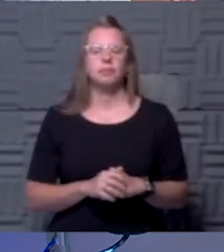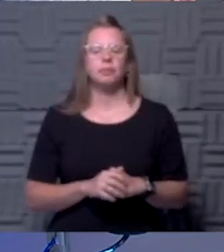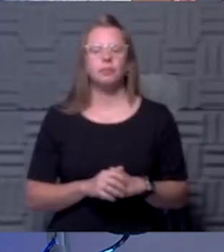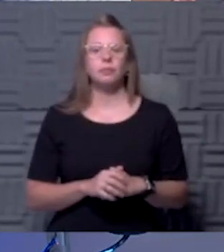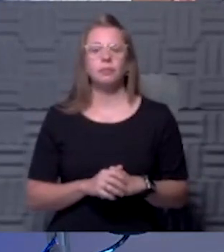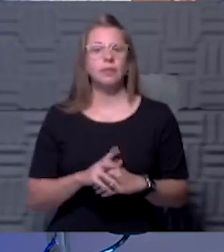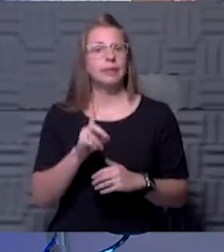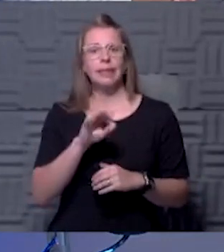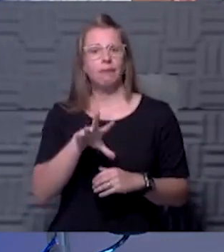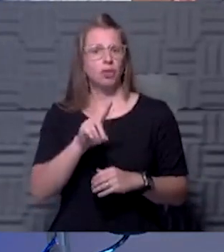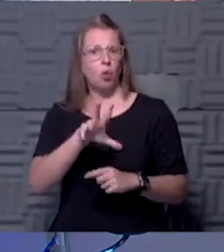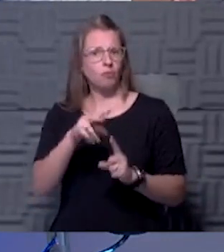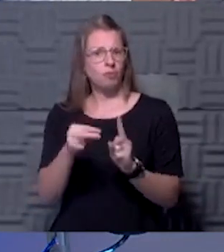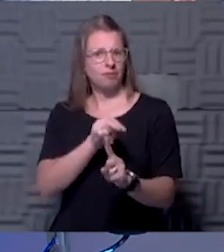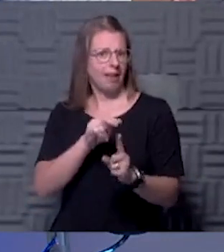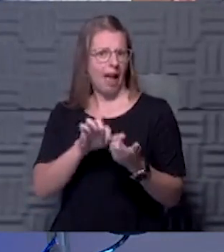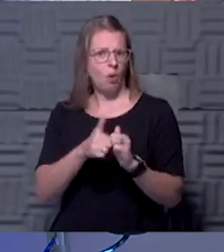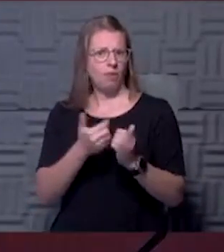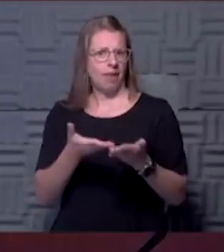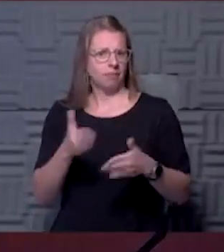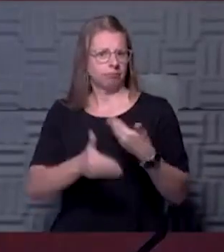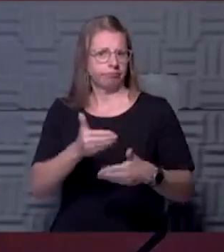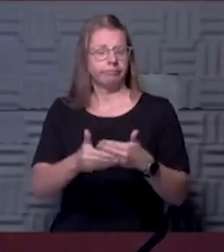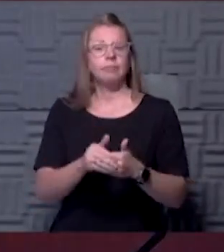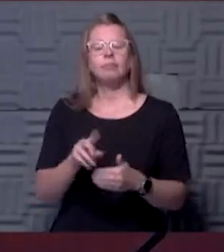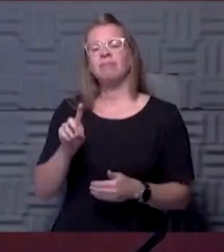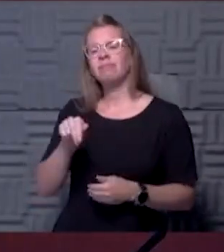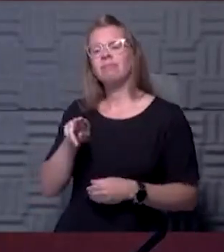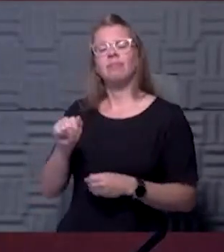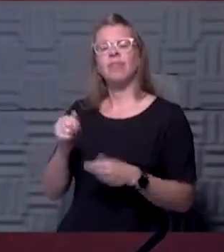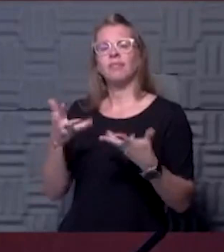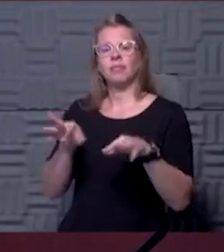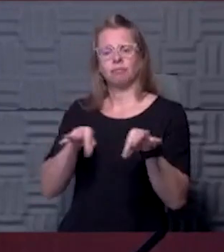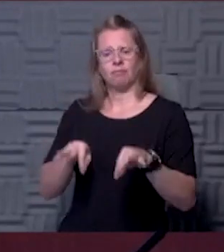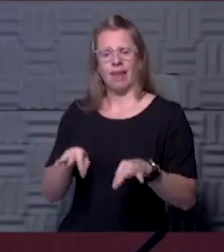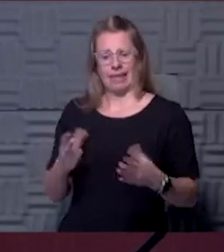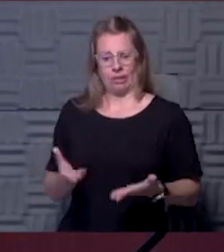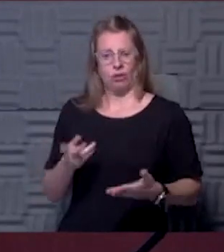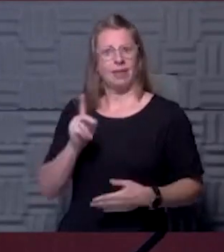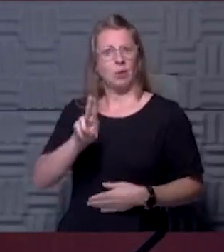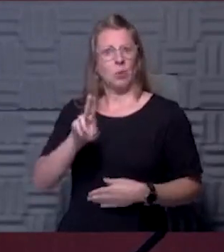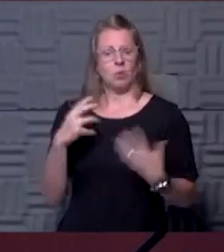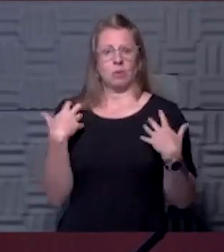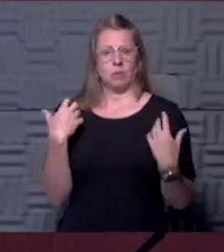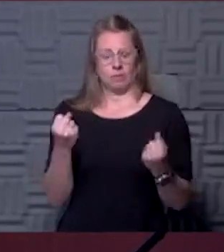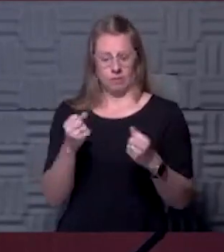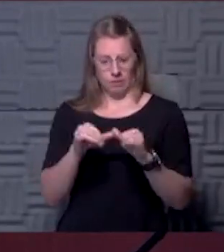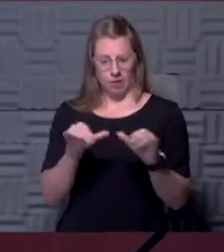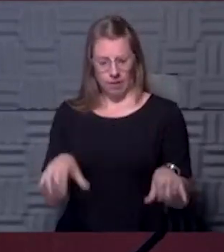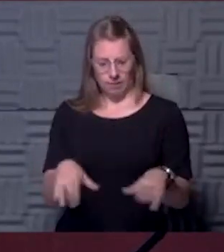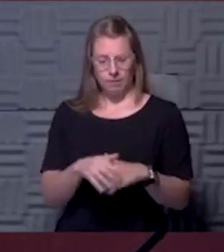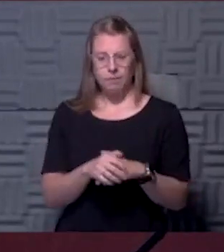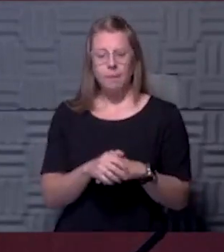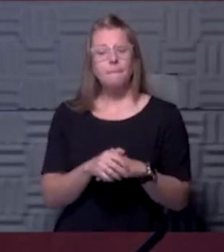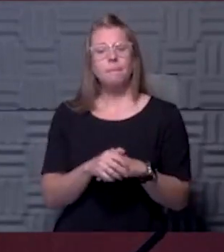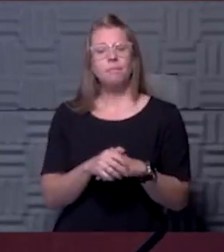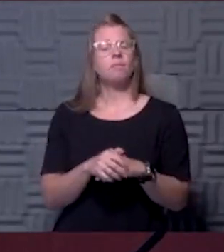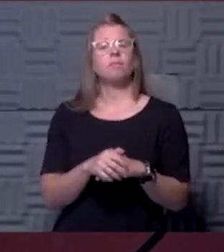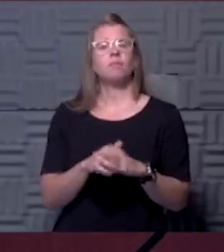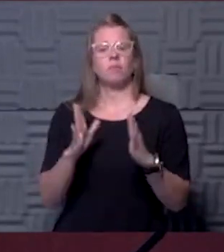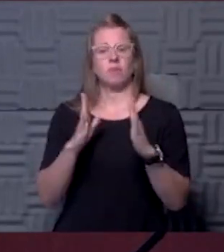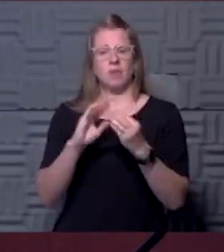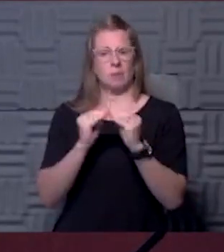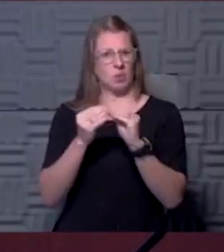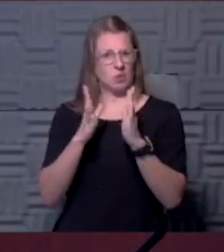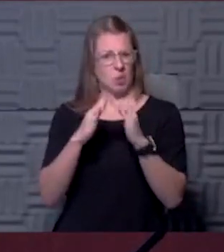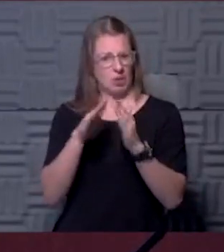things out there from your perspective? Well, I think, Dana talked a little bit about where we are here in the hospital. I think the numbers over the weekend in the community were sort of